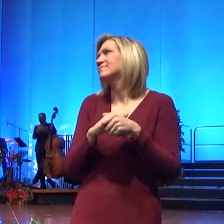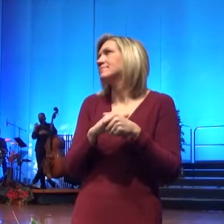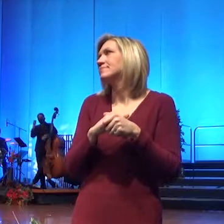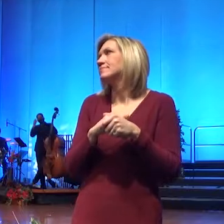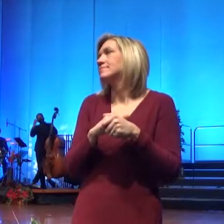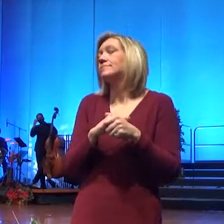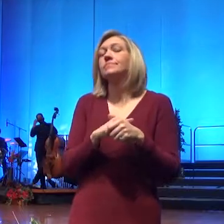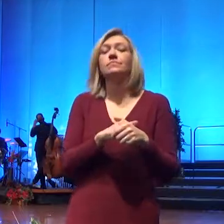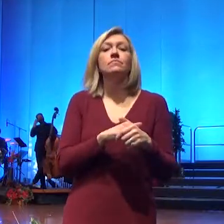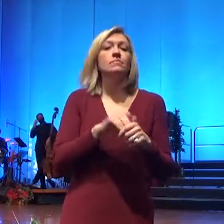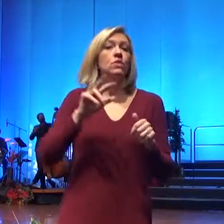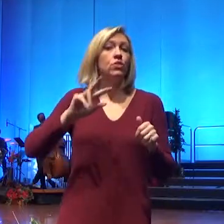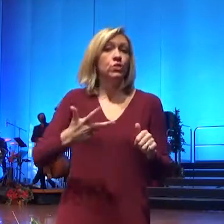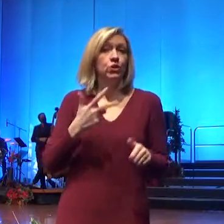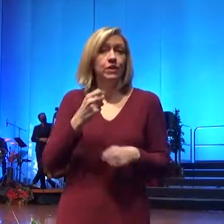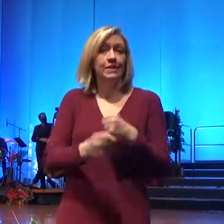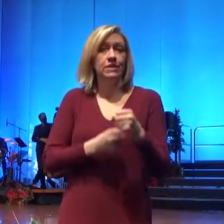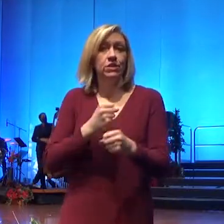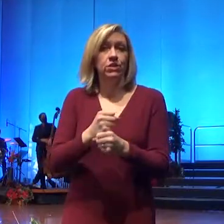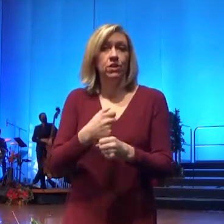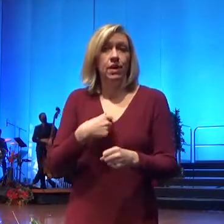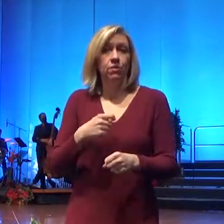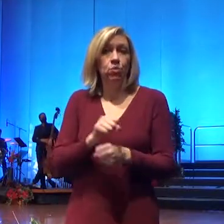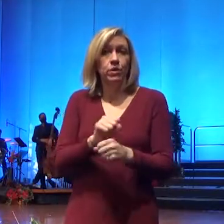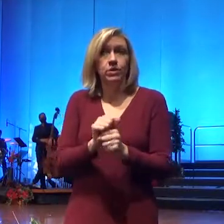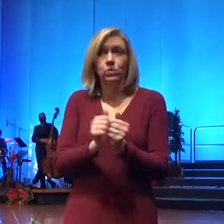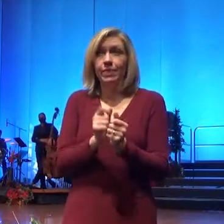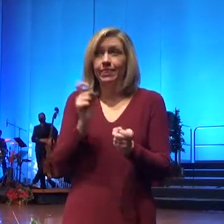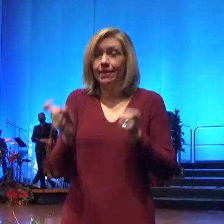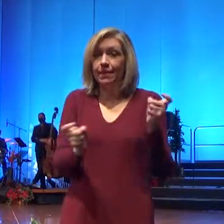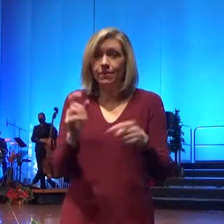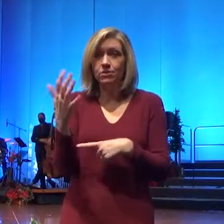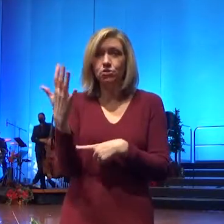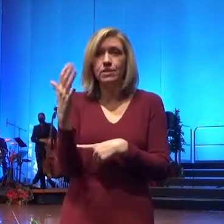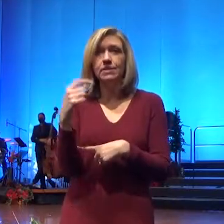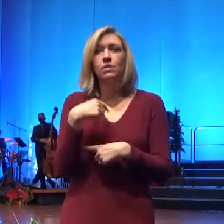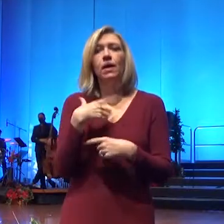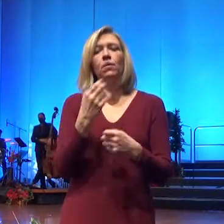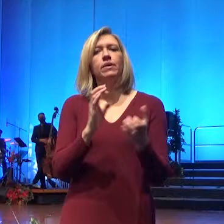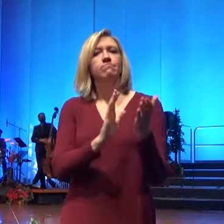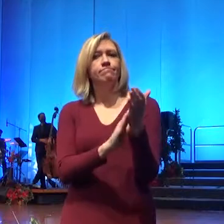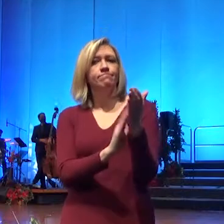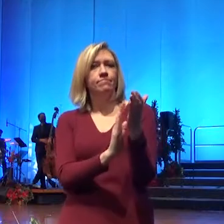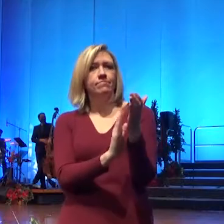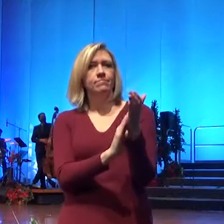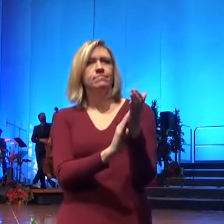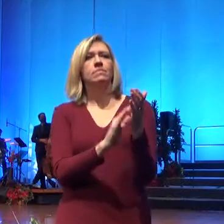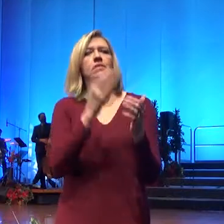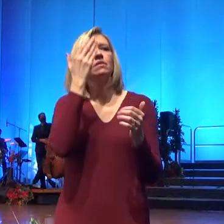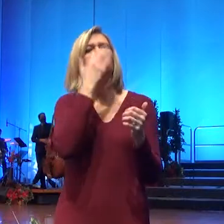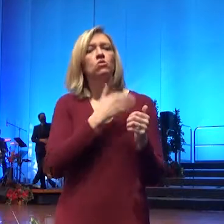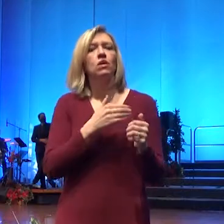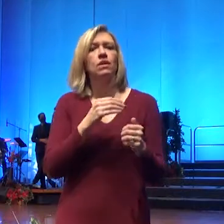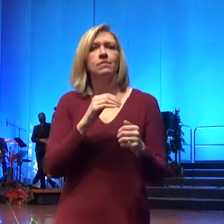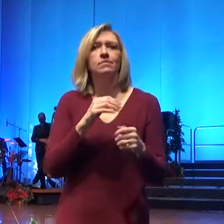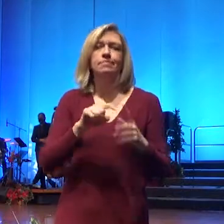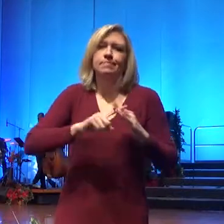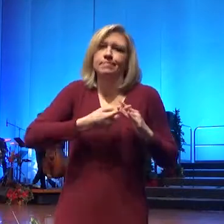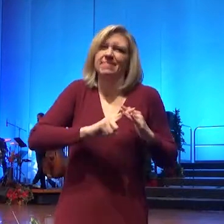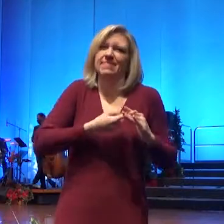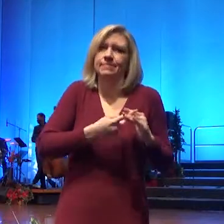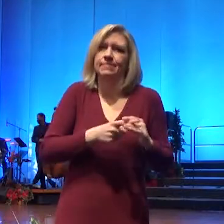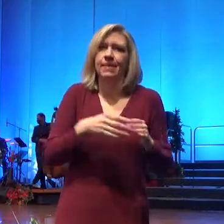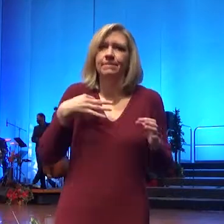And this is about the third year, I think, I've worked with a Giving Tree. And I want to put a shout out to the front end volunteers